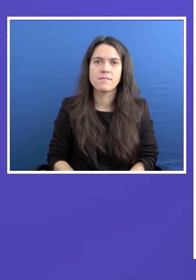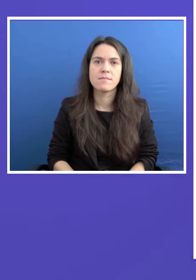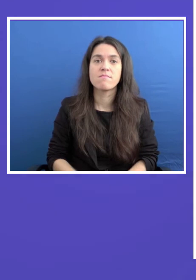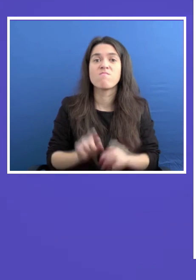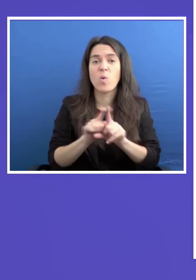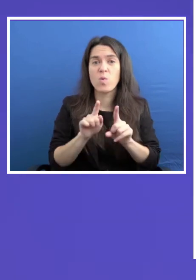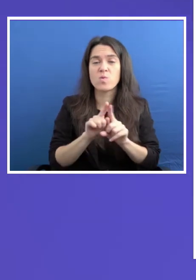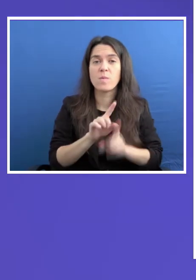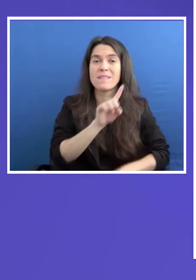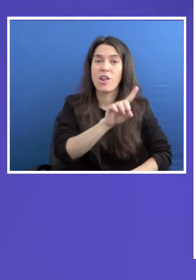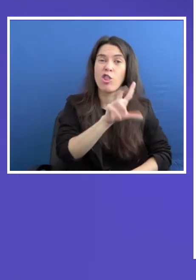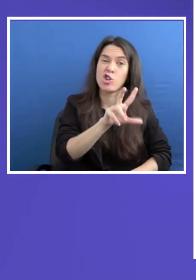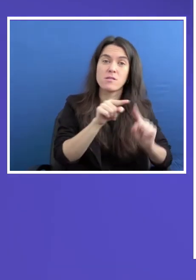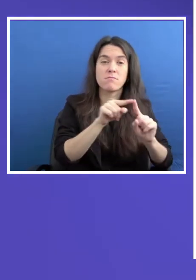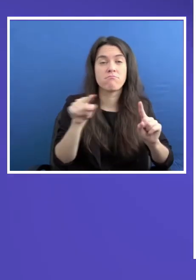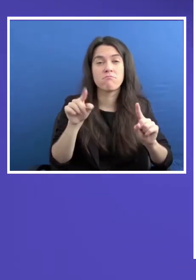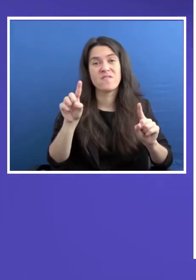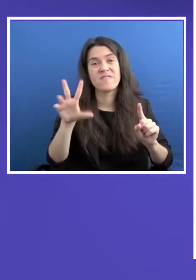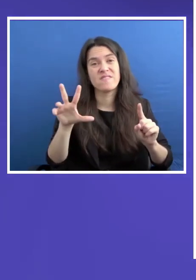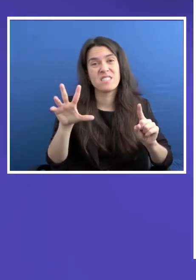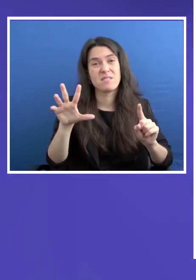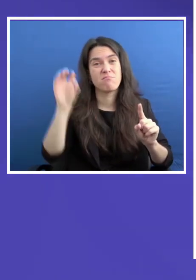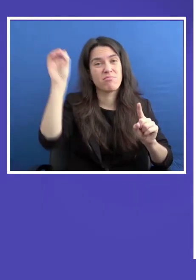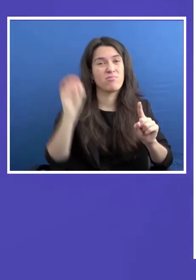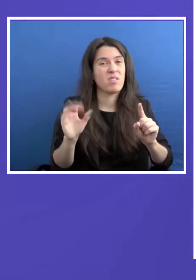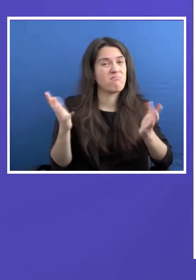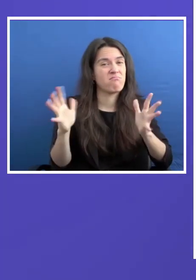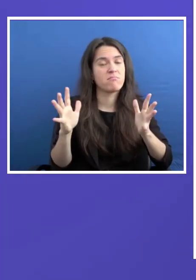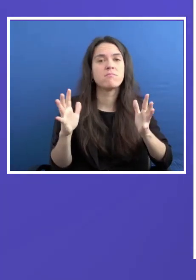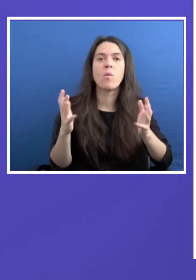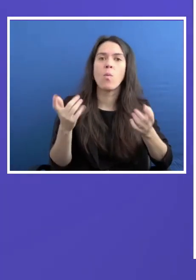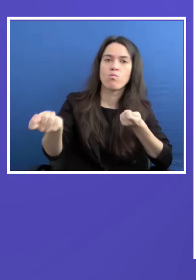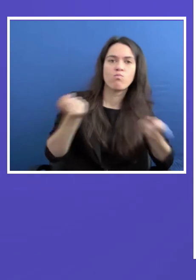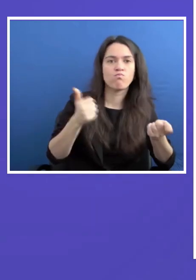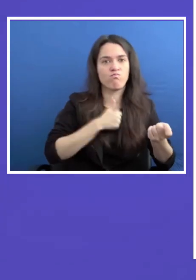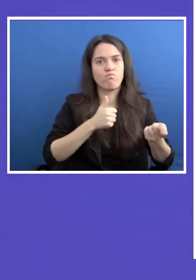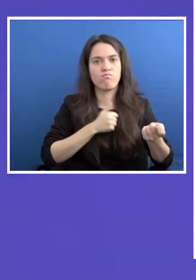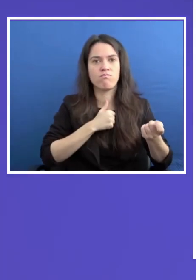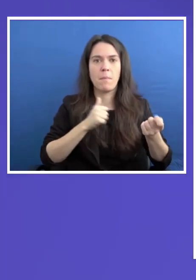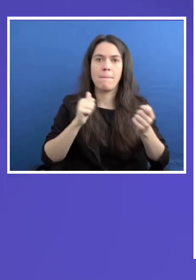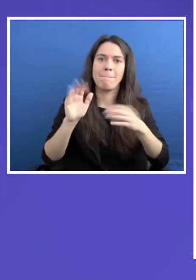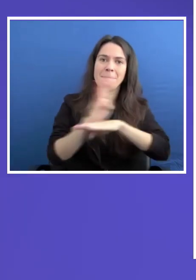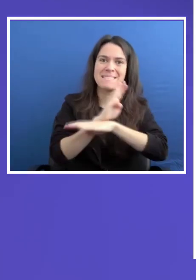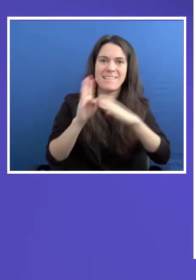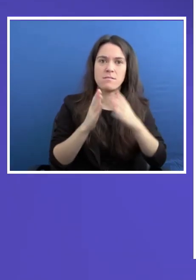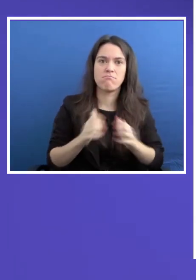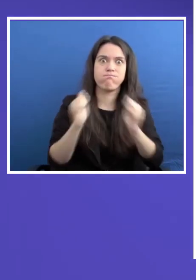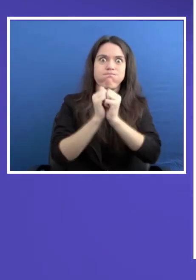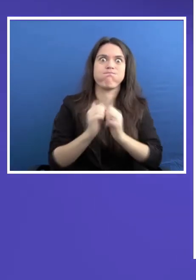of women owning or managing businesses in the MENA region compared to 31